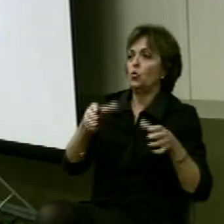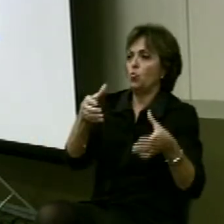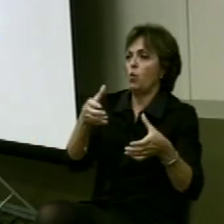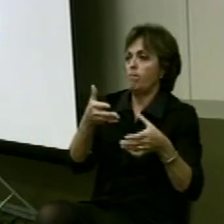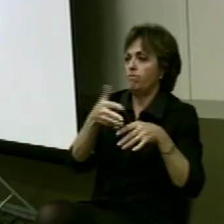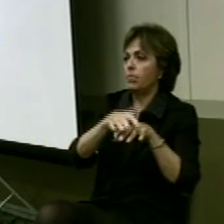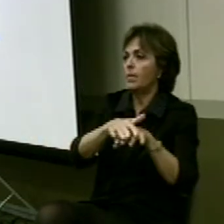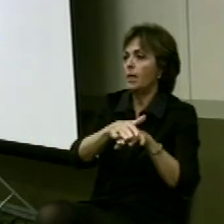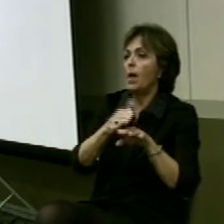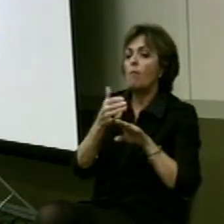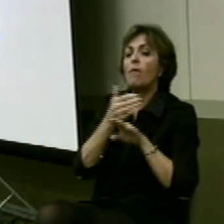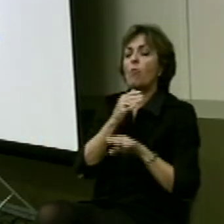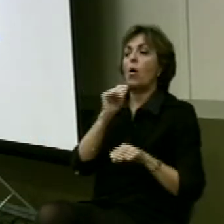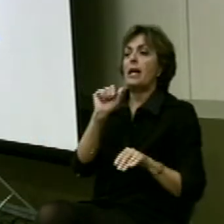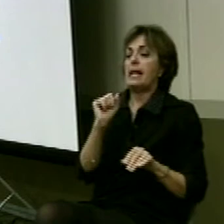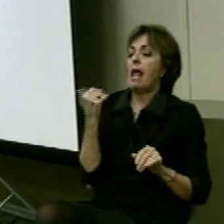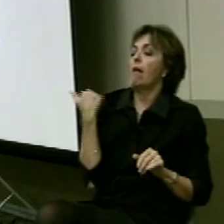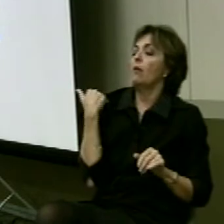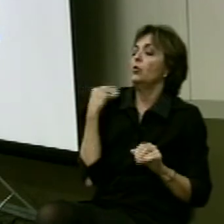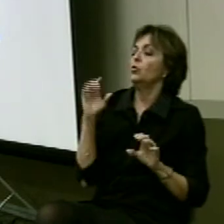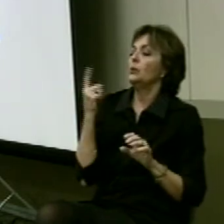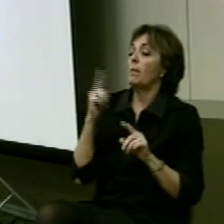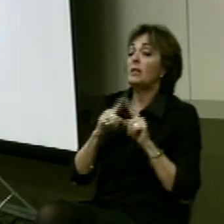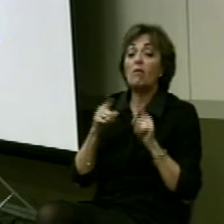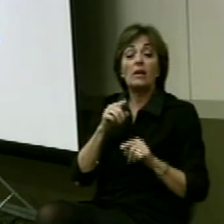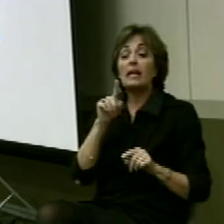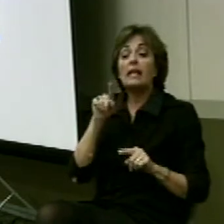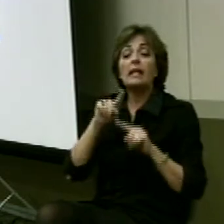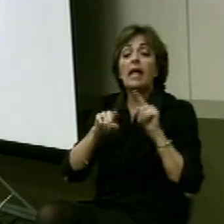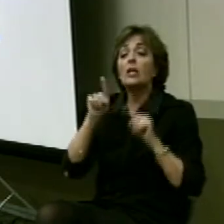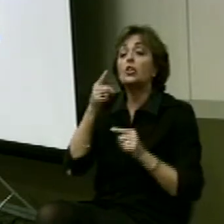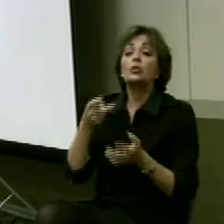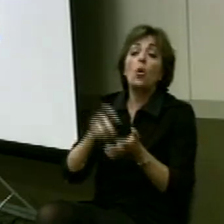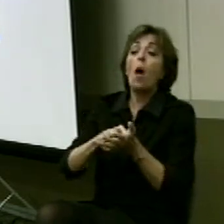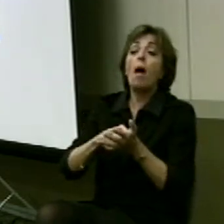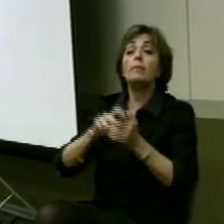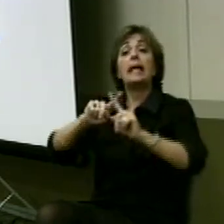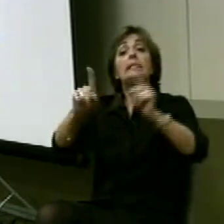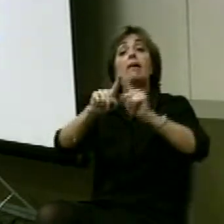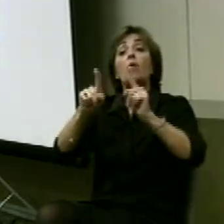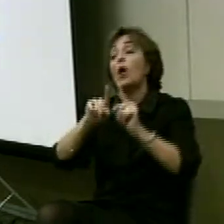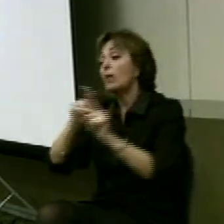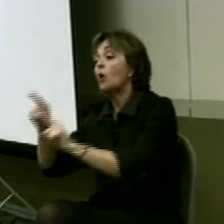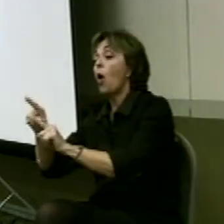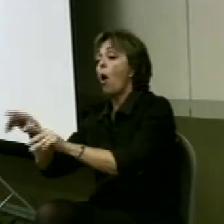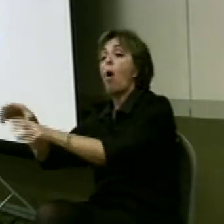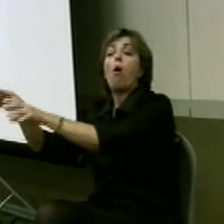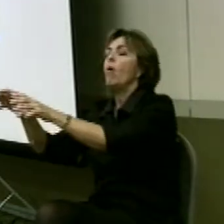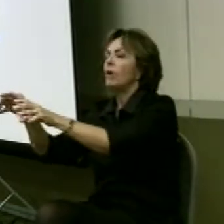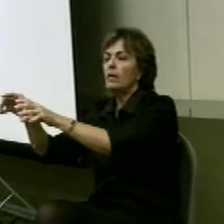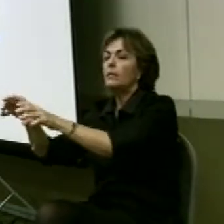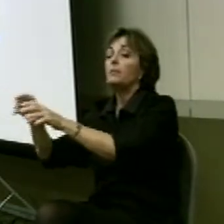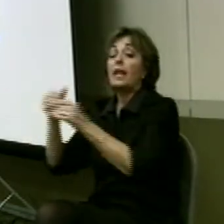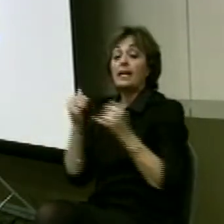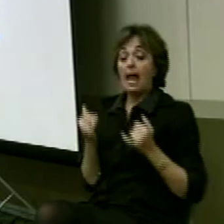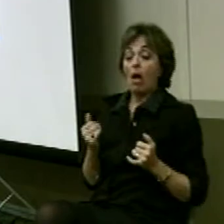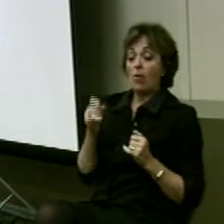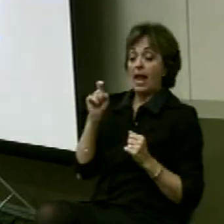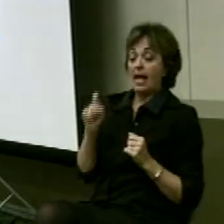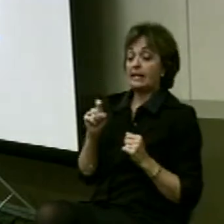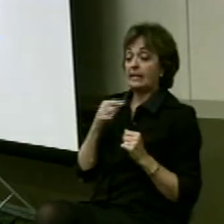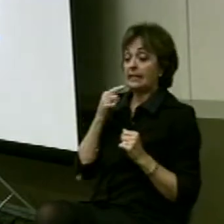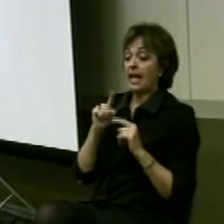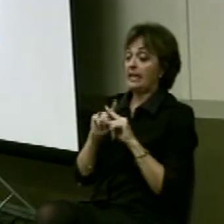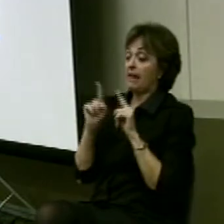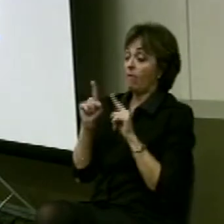have to return to the group before he says he wants to do something different. He just can't get up different, go get the activity and start doing it. No, now he has